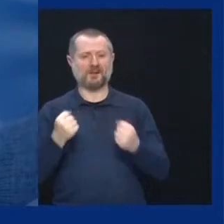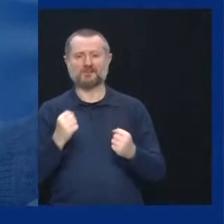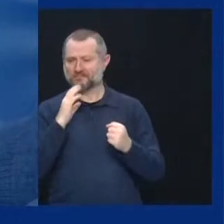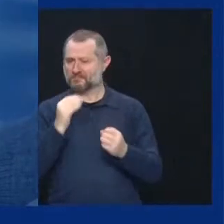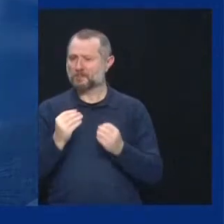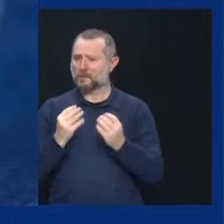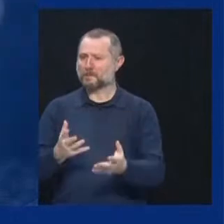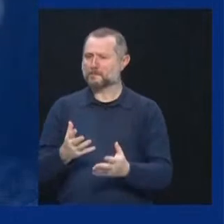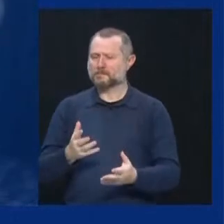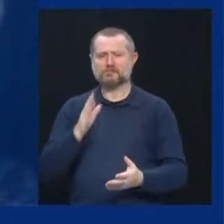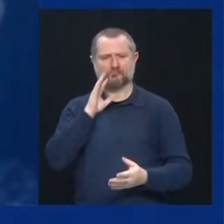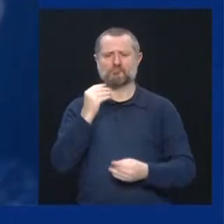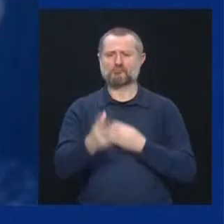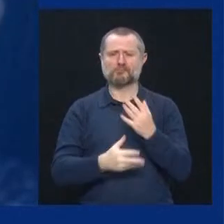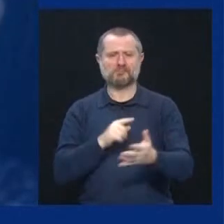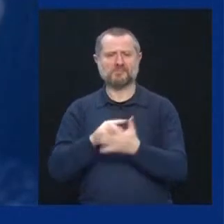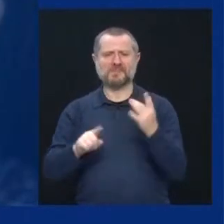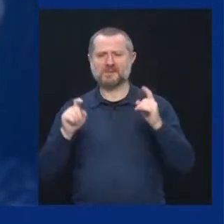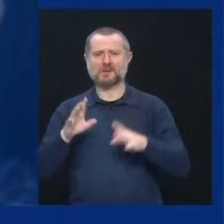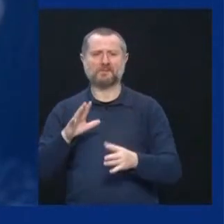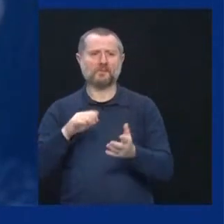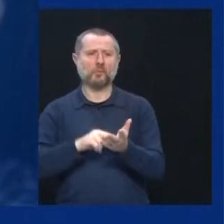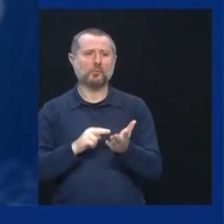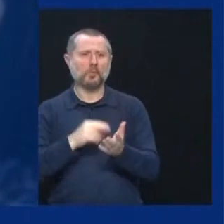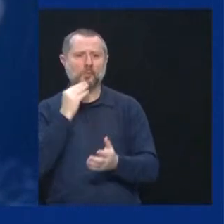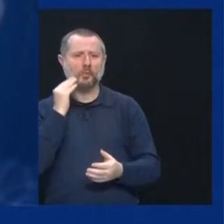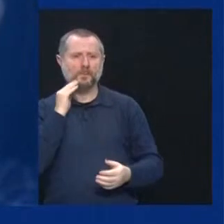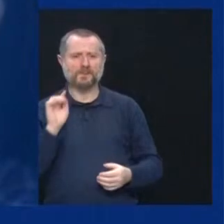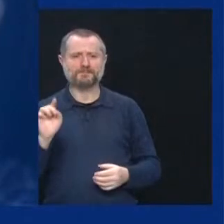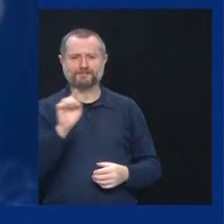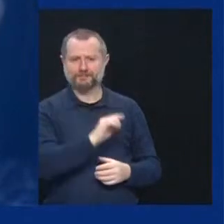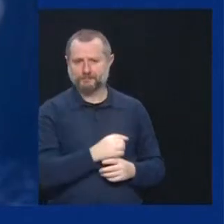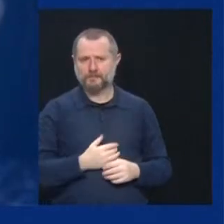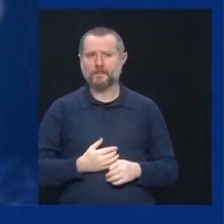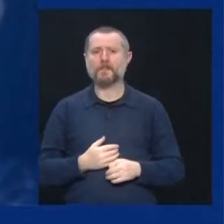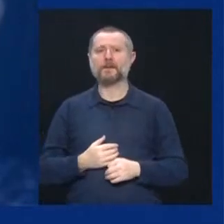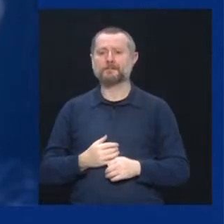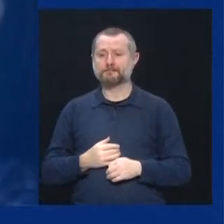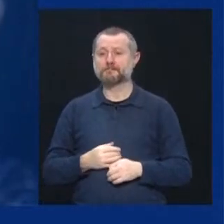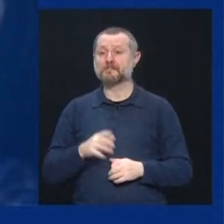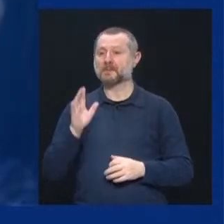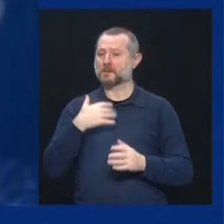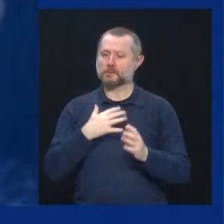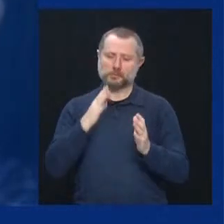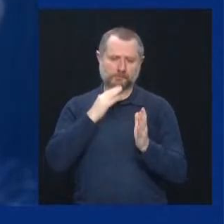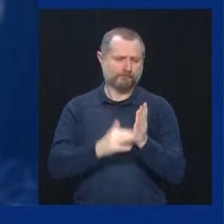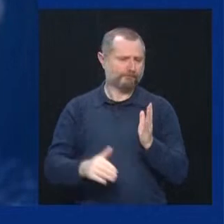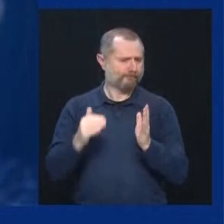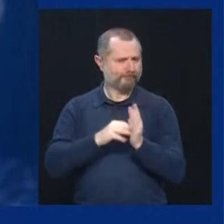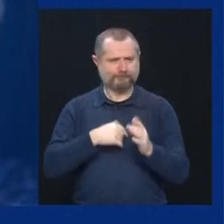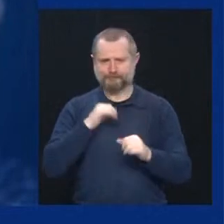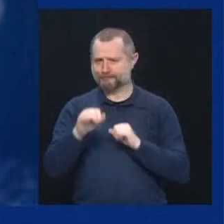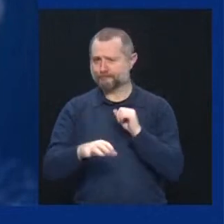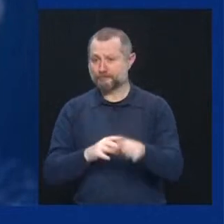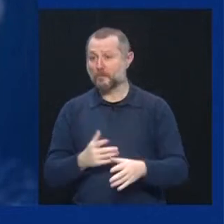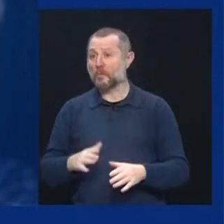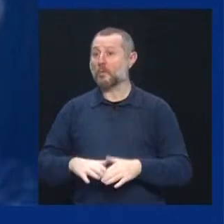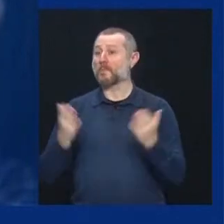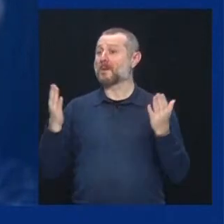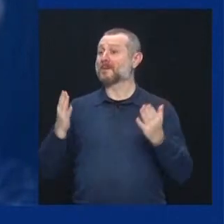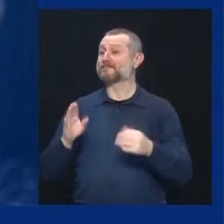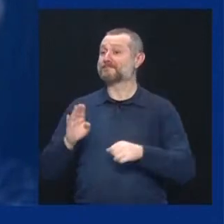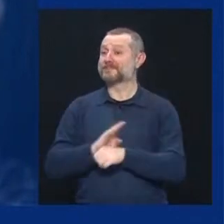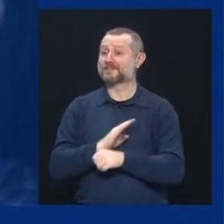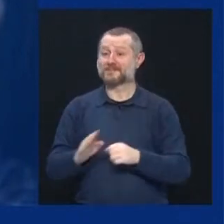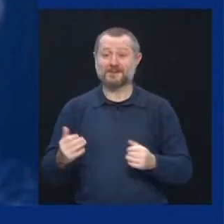rapid tests to nursing homes. I've said from the beginning, I believe reopening is going